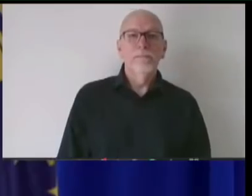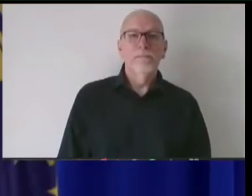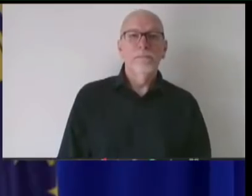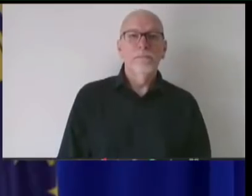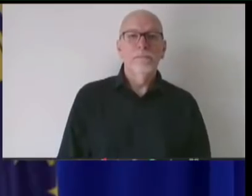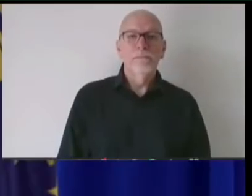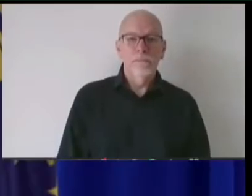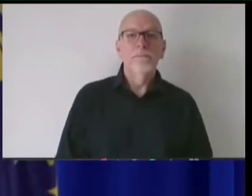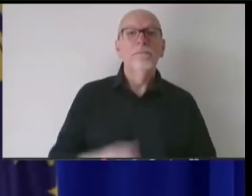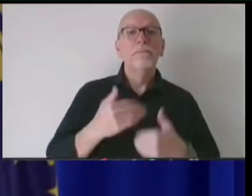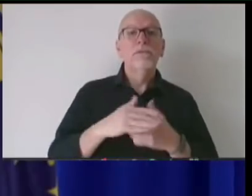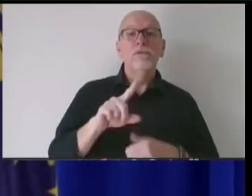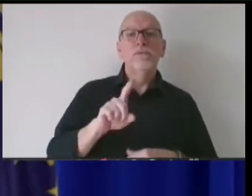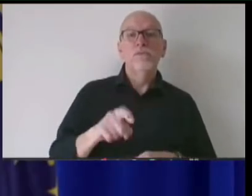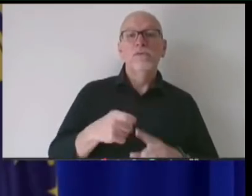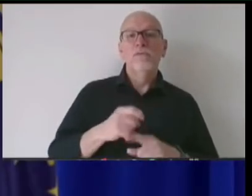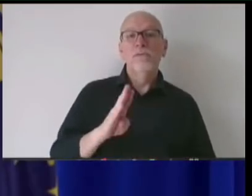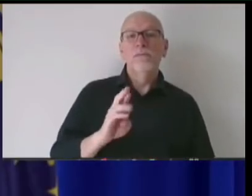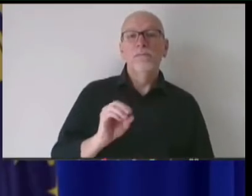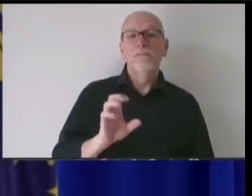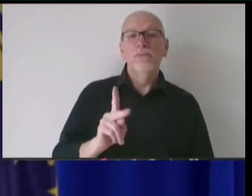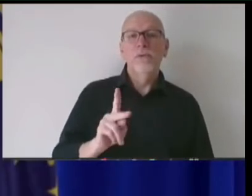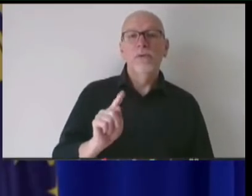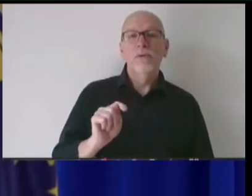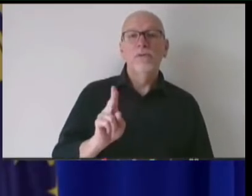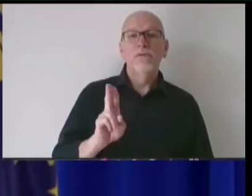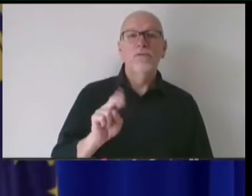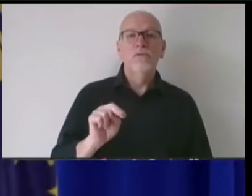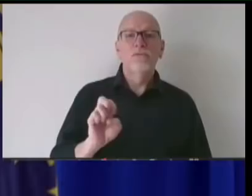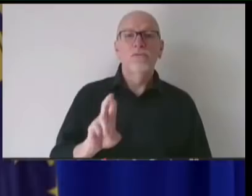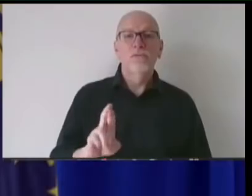Next question is from Brock Turner.